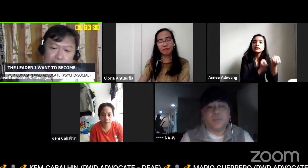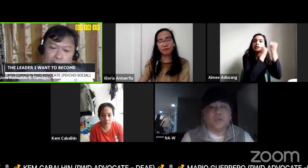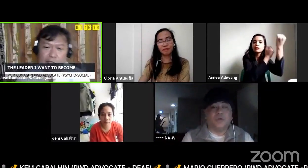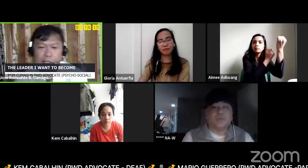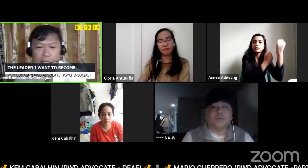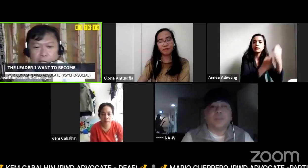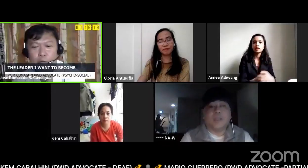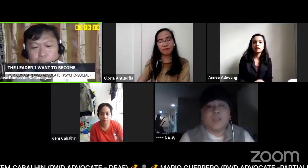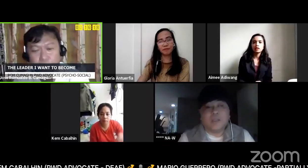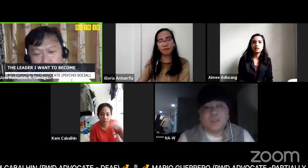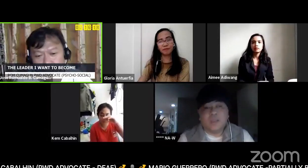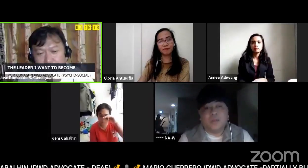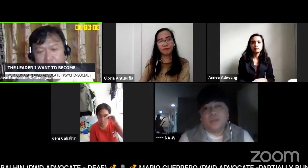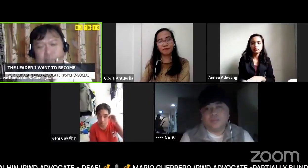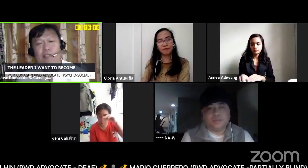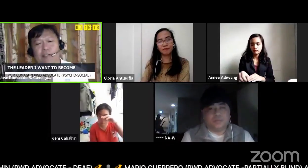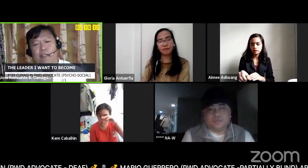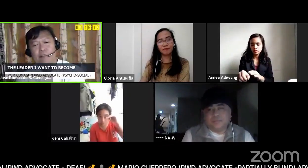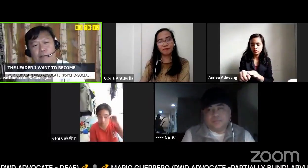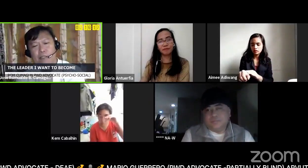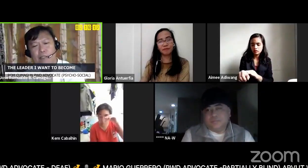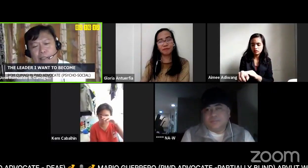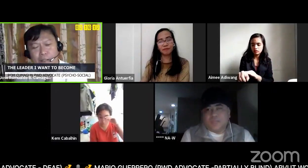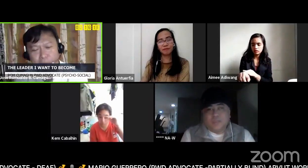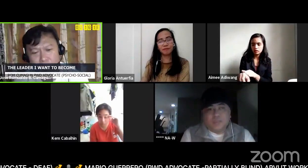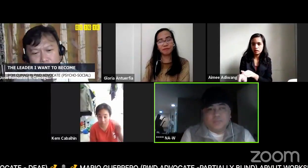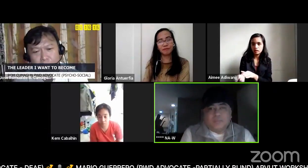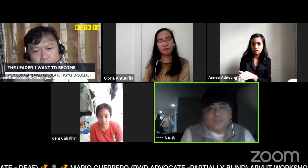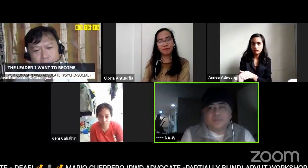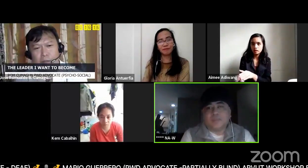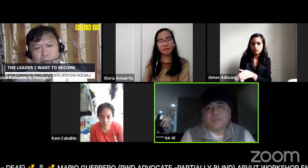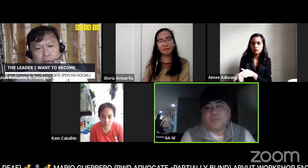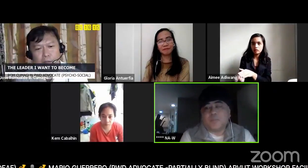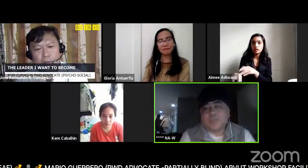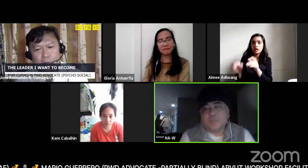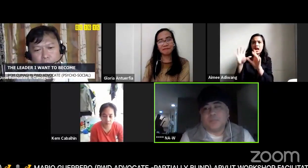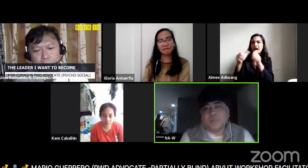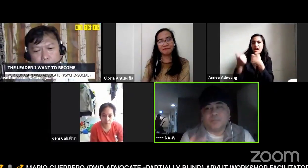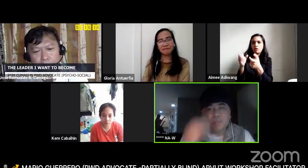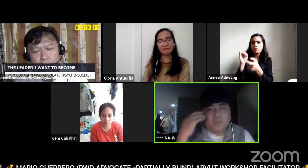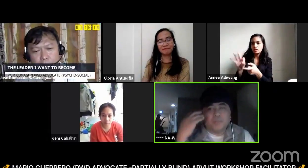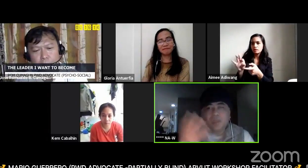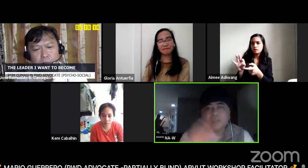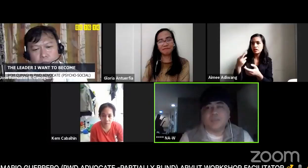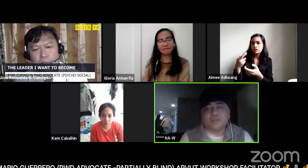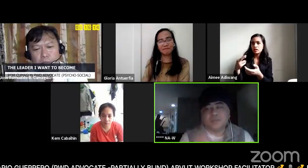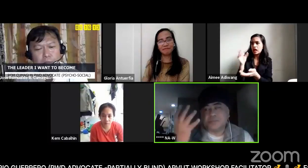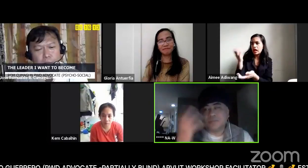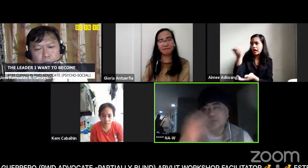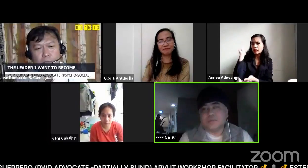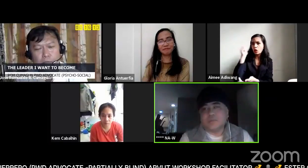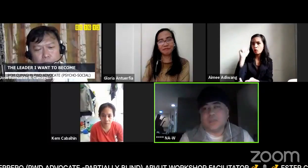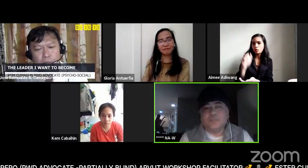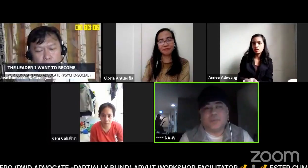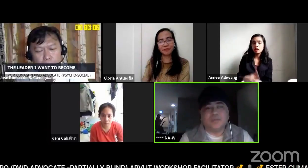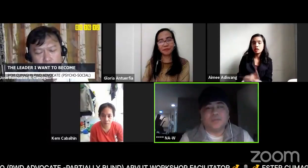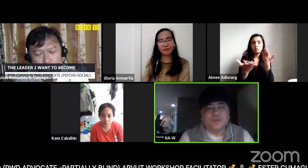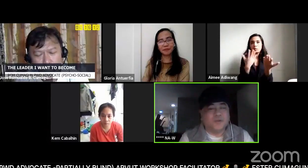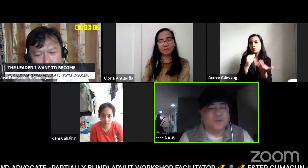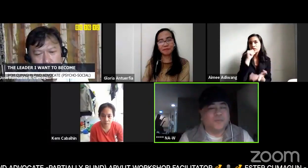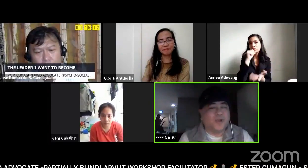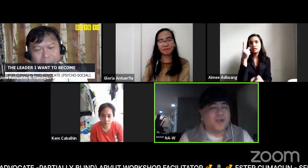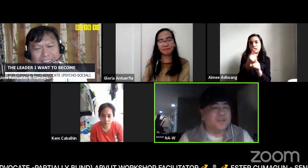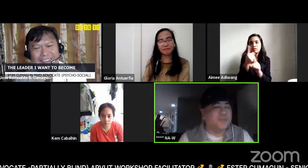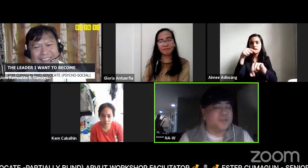if he Sabihin rejects your ko, idea? What if he rejects your idea totally? and then maybe it's not the proper time, or maybe my idea is just, lame